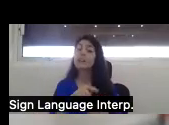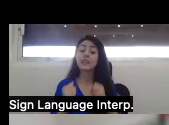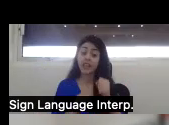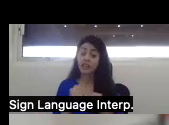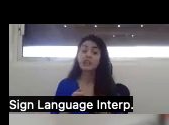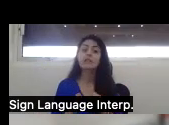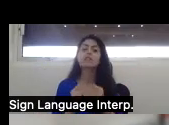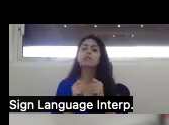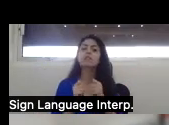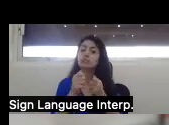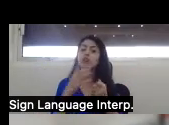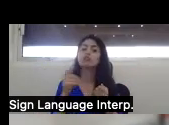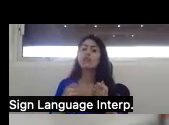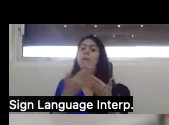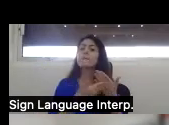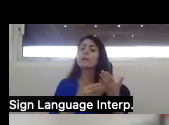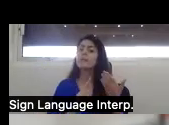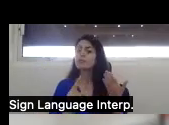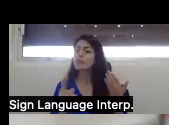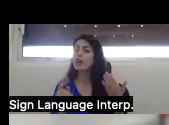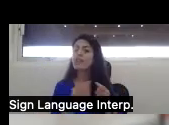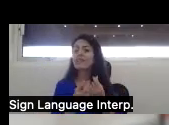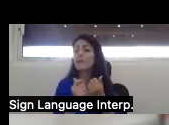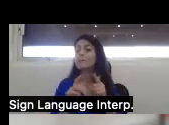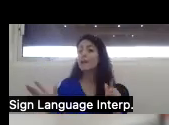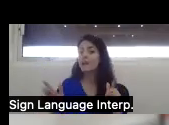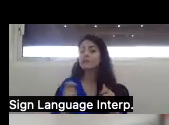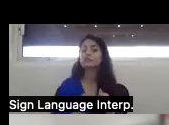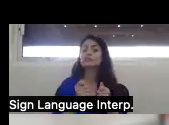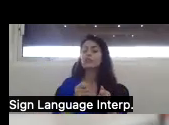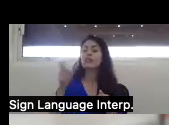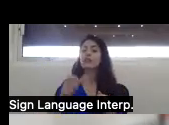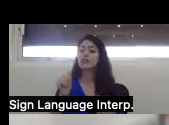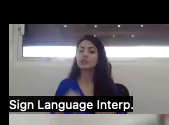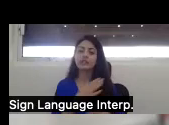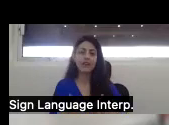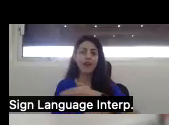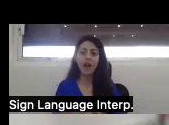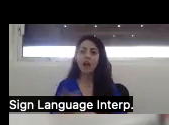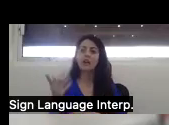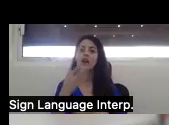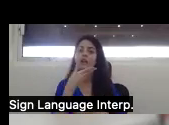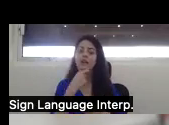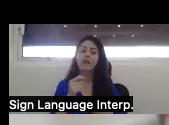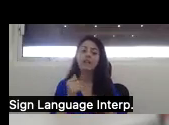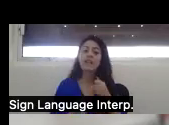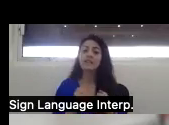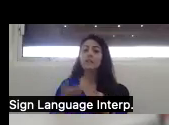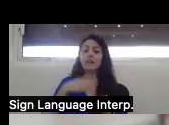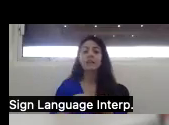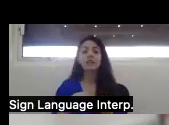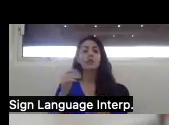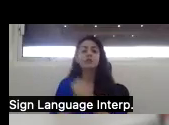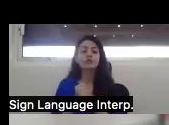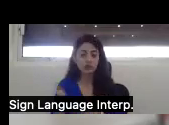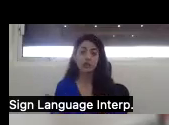for jobs. And this is an interesting experience that I think we should all consider and see how it can be